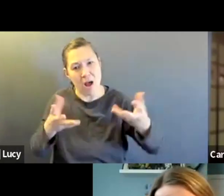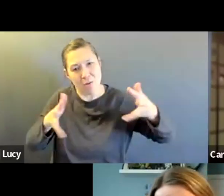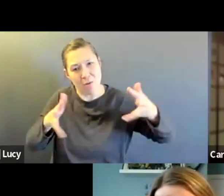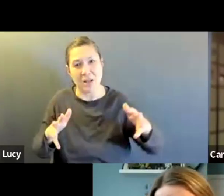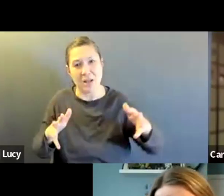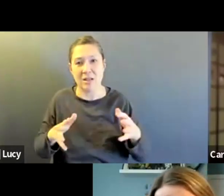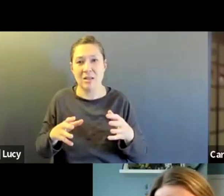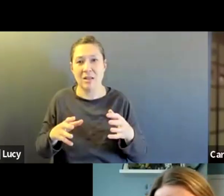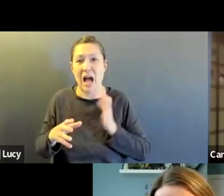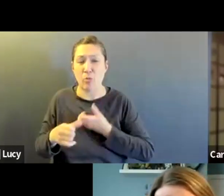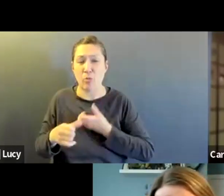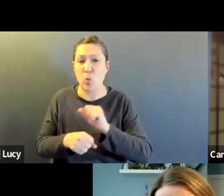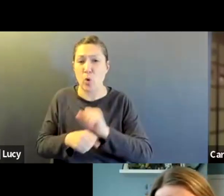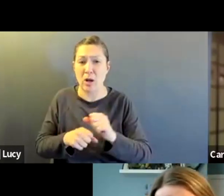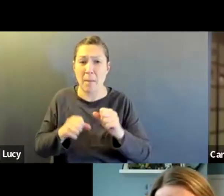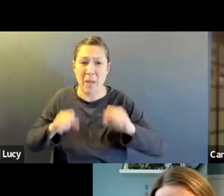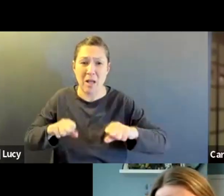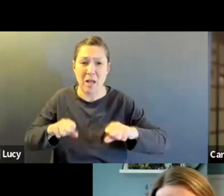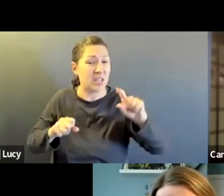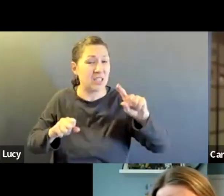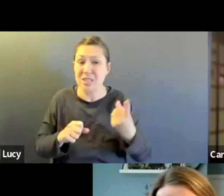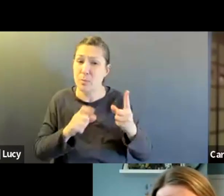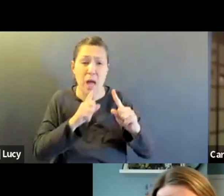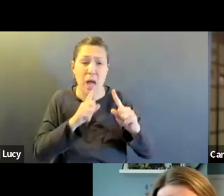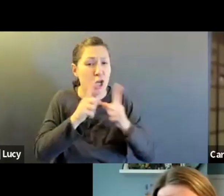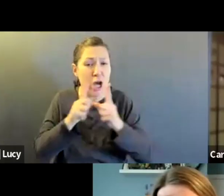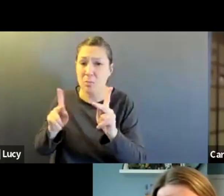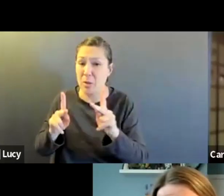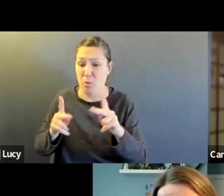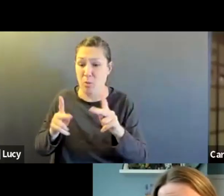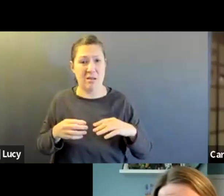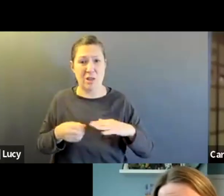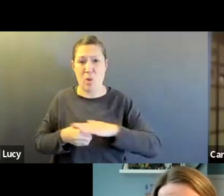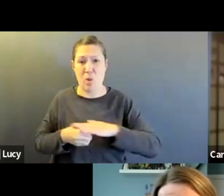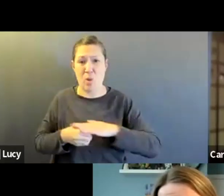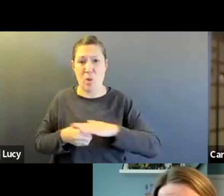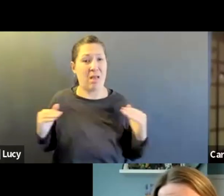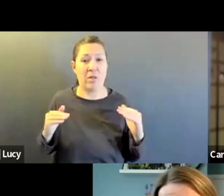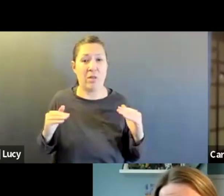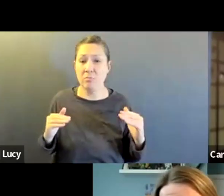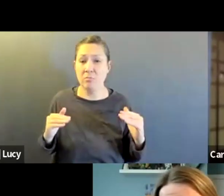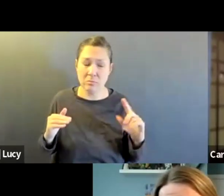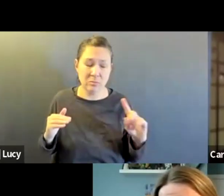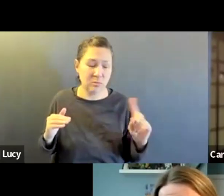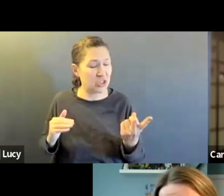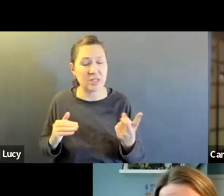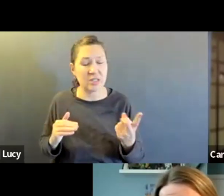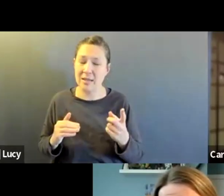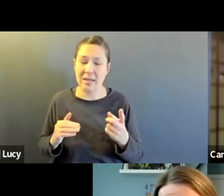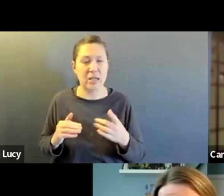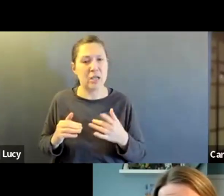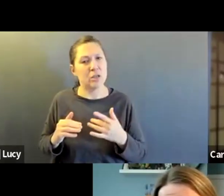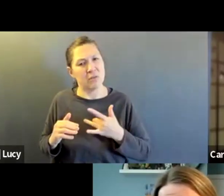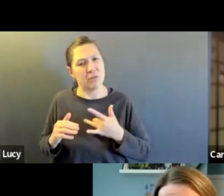is possible by talking to people at the most local level. So again, just give yourself more credit, give yourself